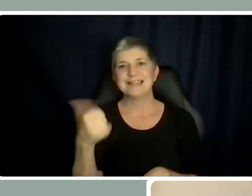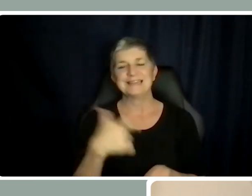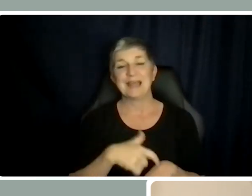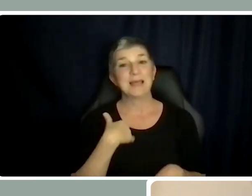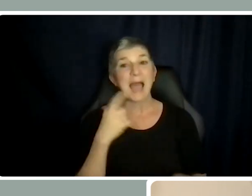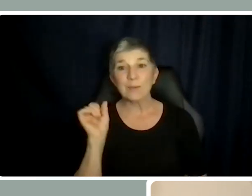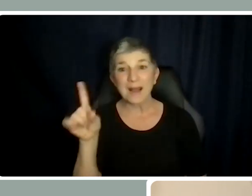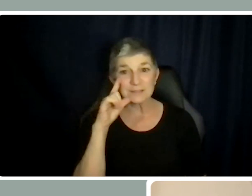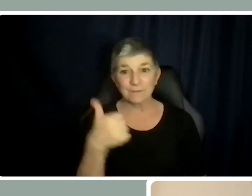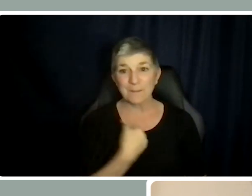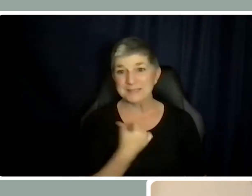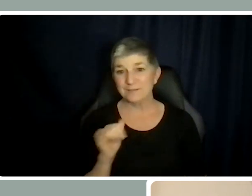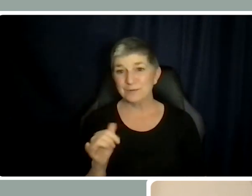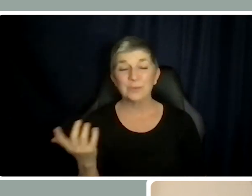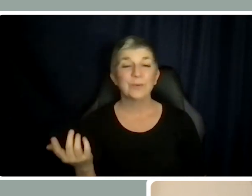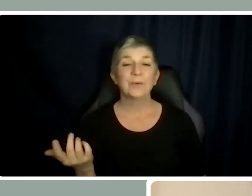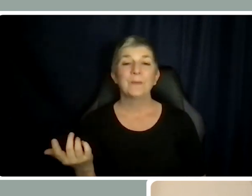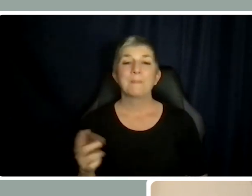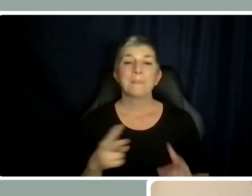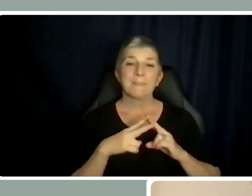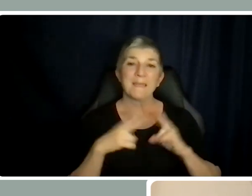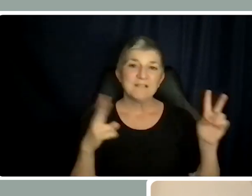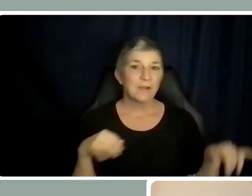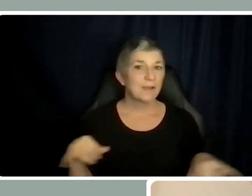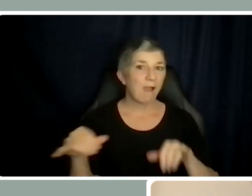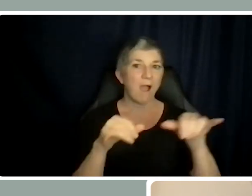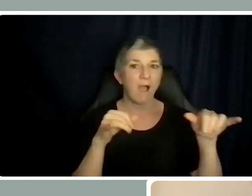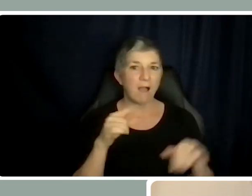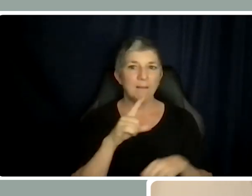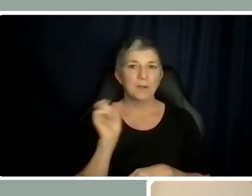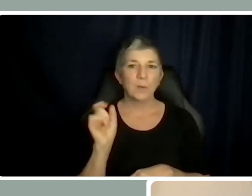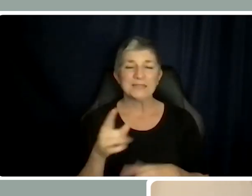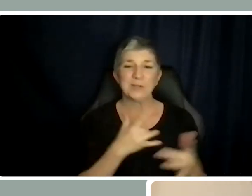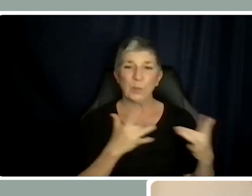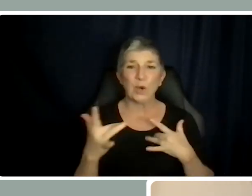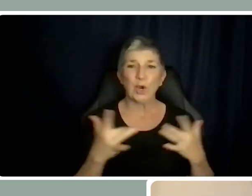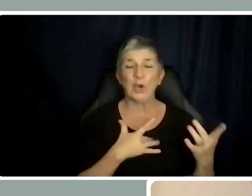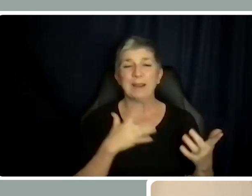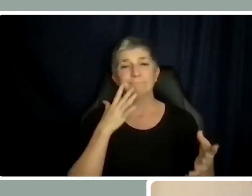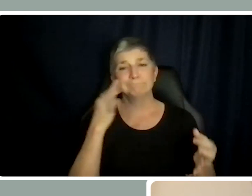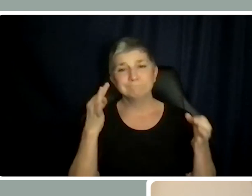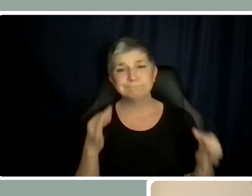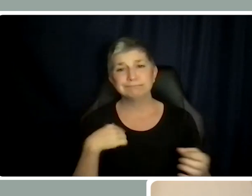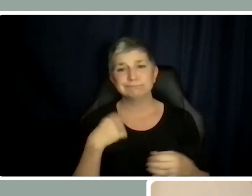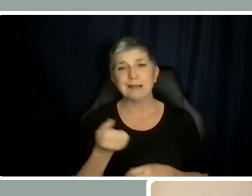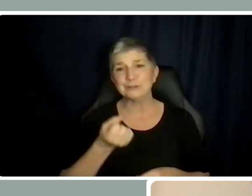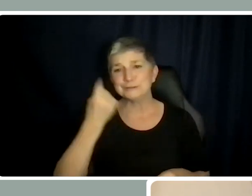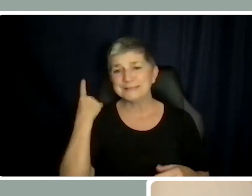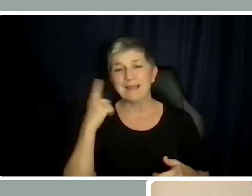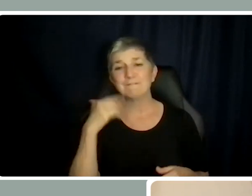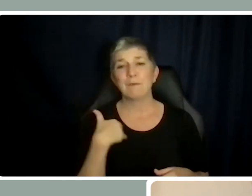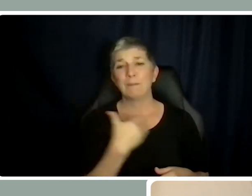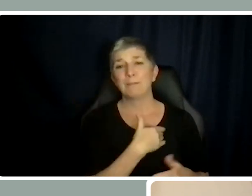too, that's just a very, very common question and worry, and absolutely understandably so for breast